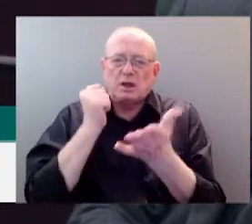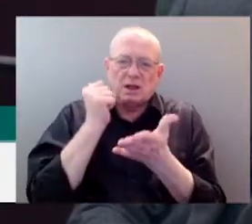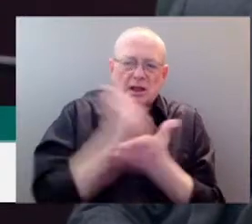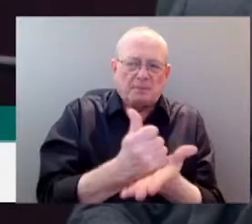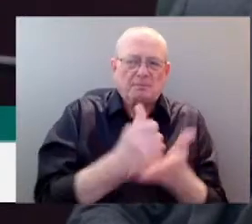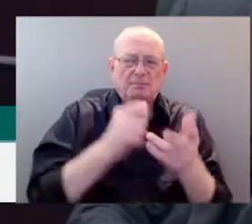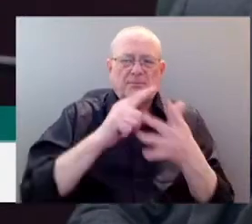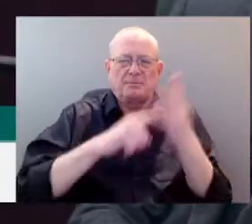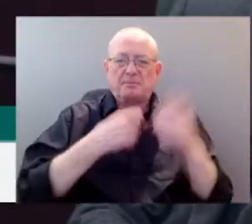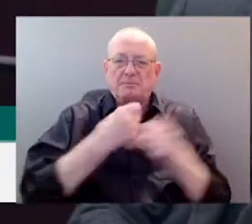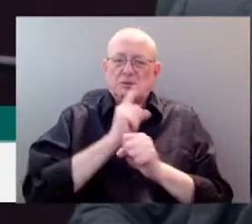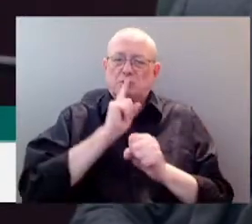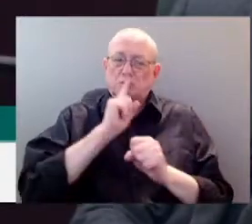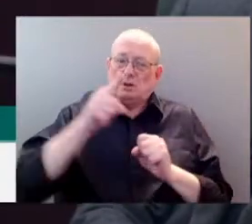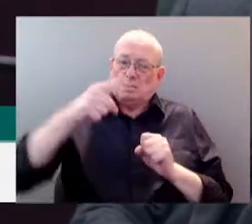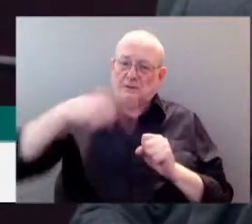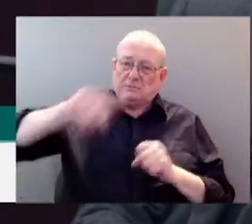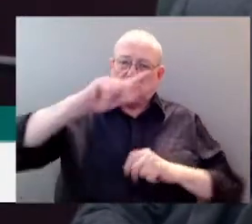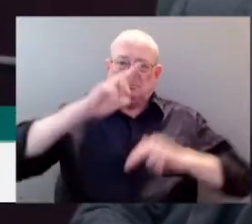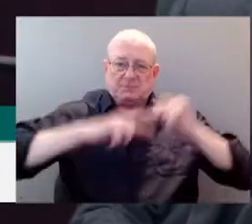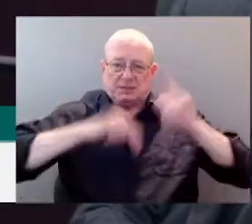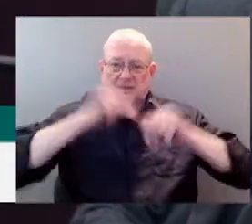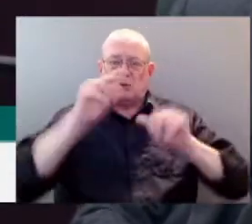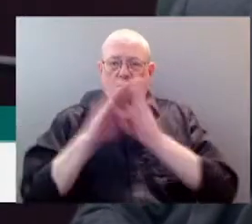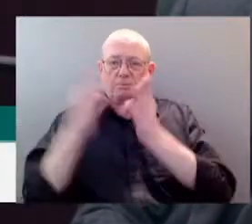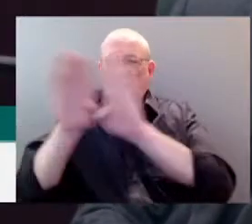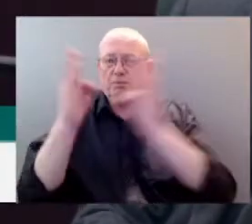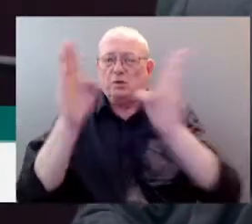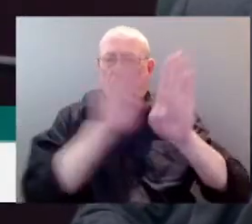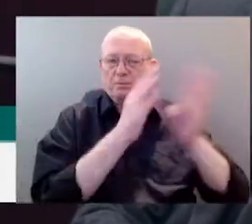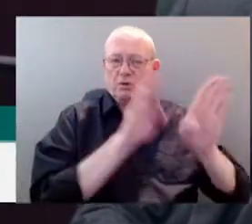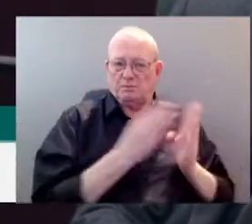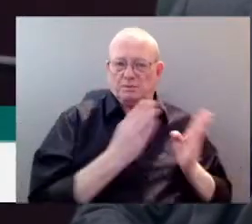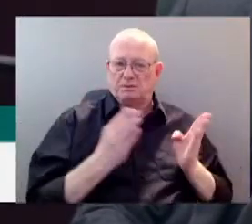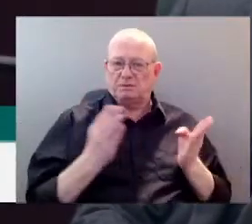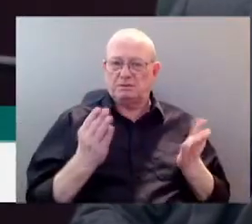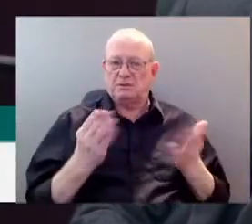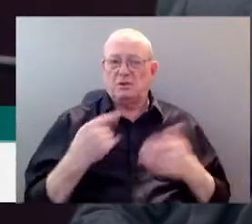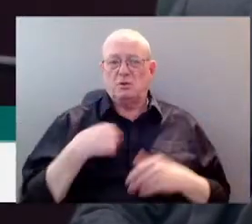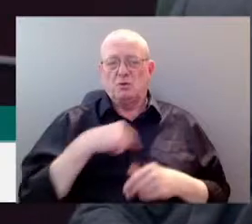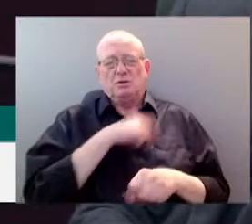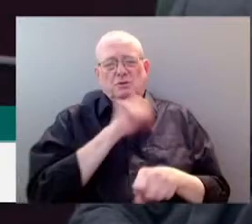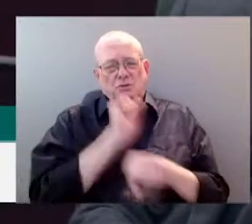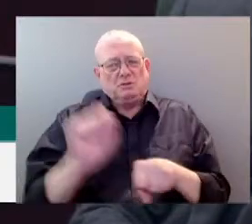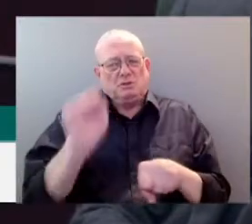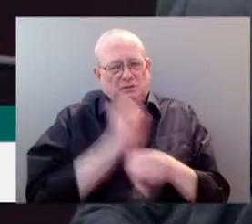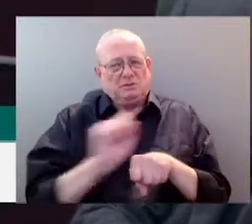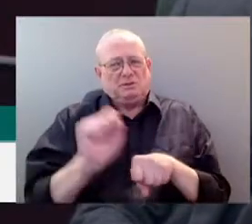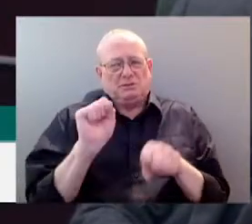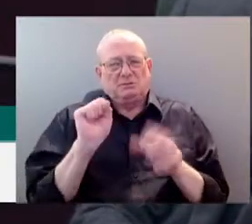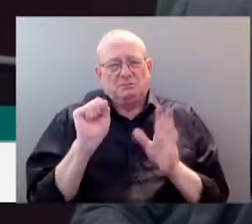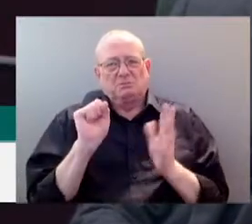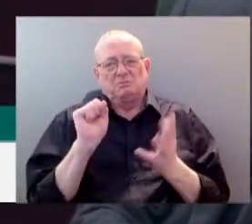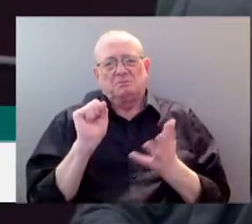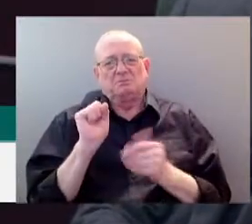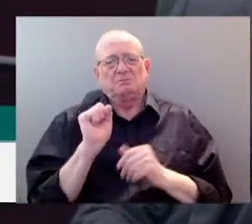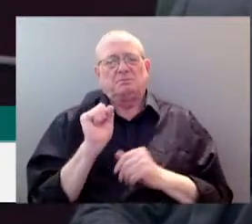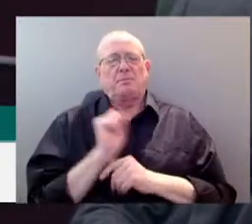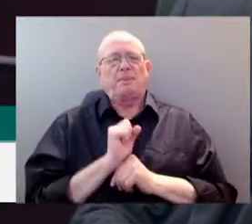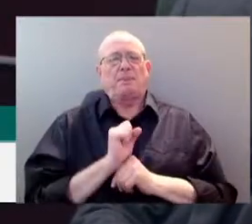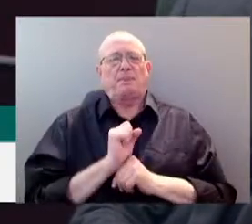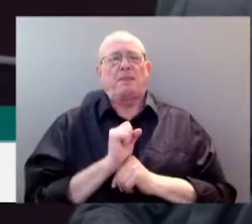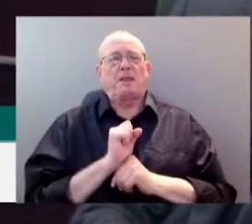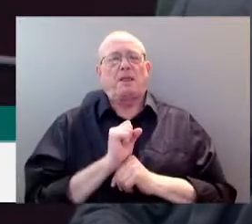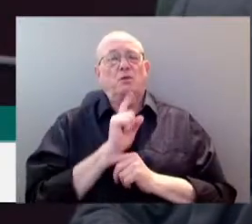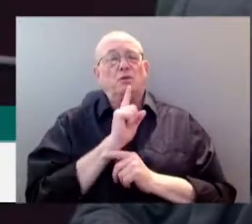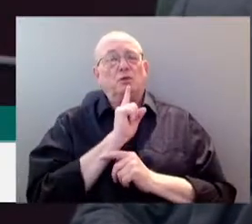continuing uh all of this work working uh AHS is working very diligently to make sure that these facilities stay open so